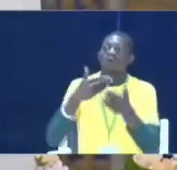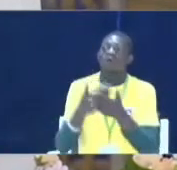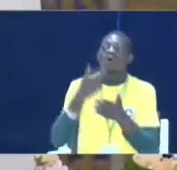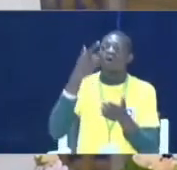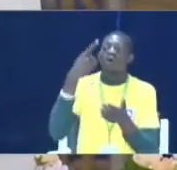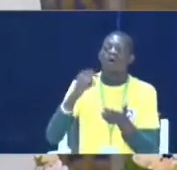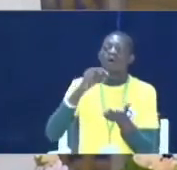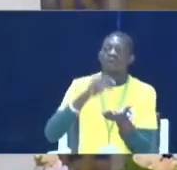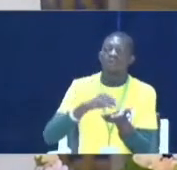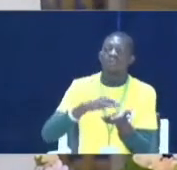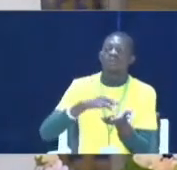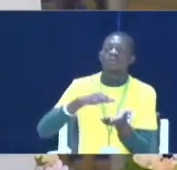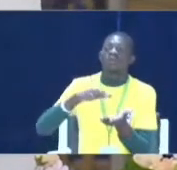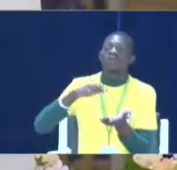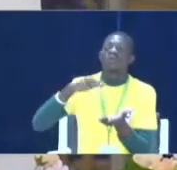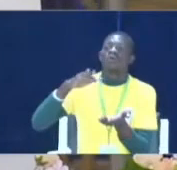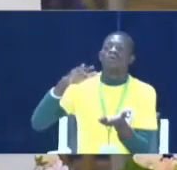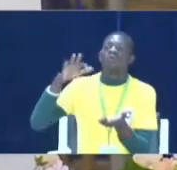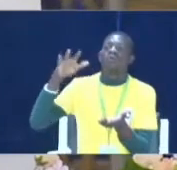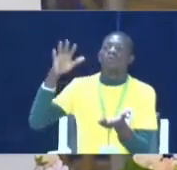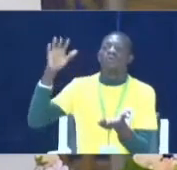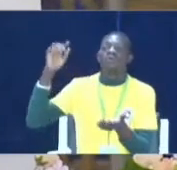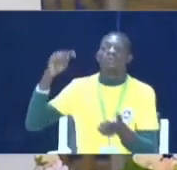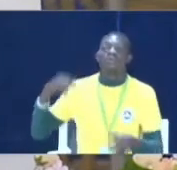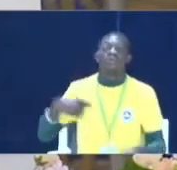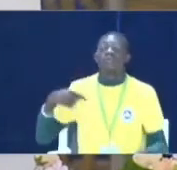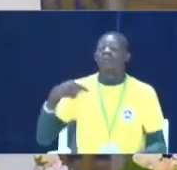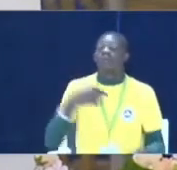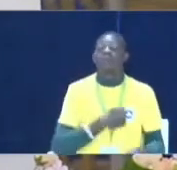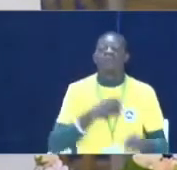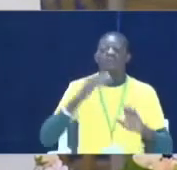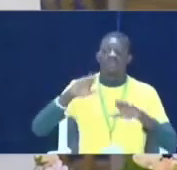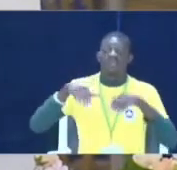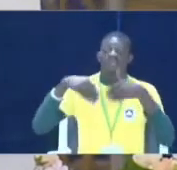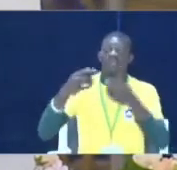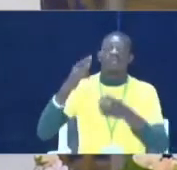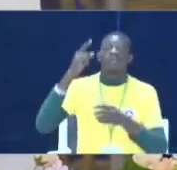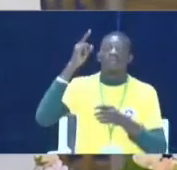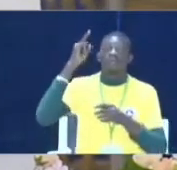worship the Lord. Bless his name. Glory.